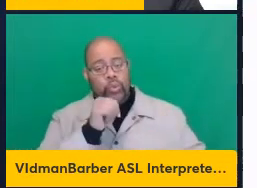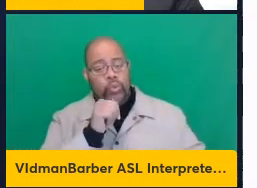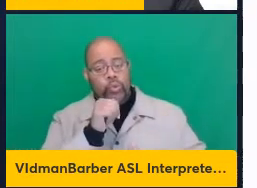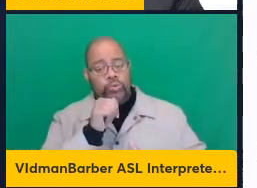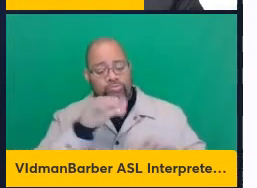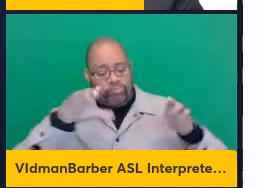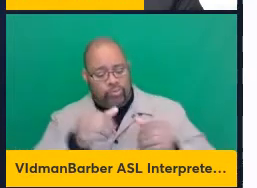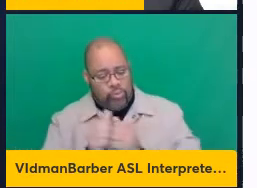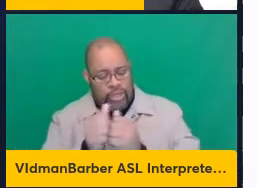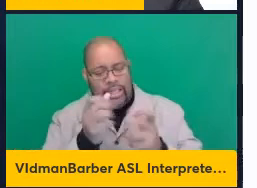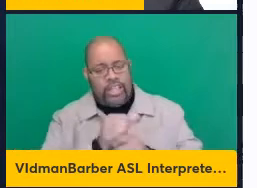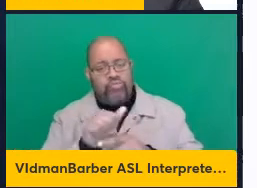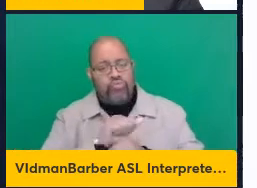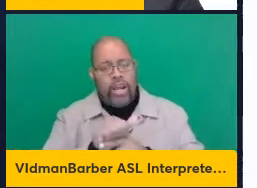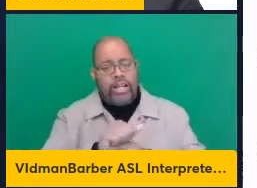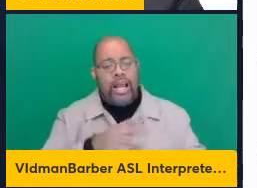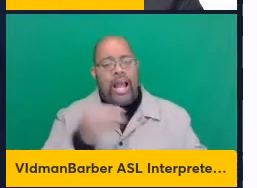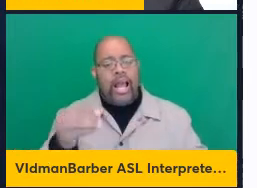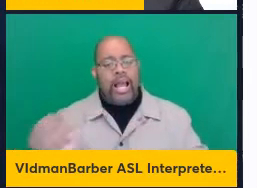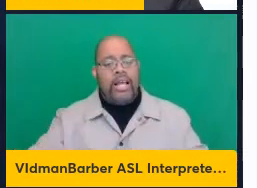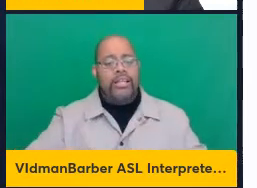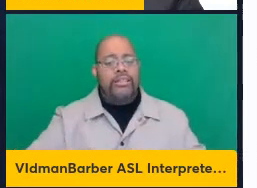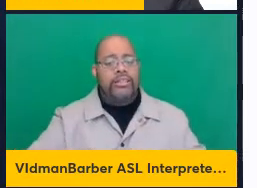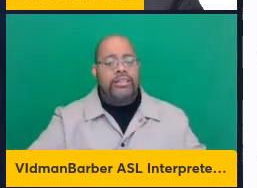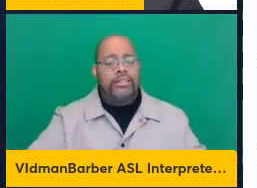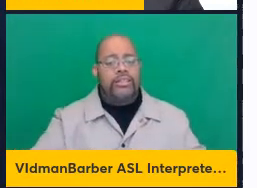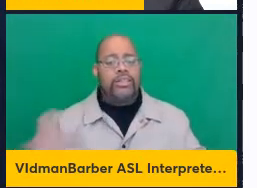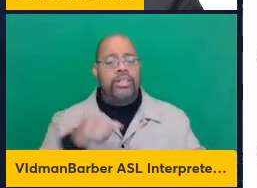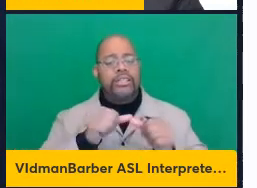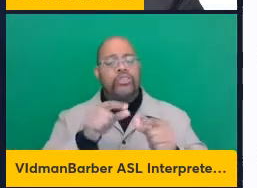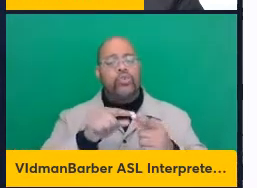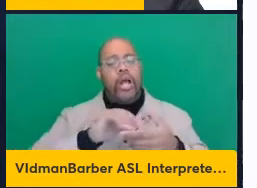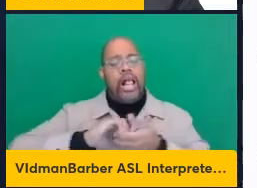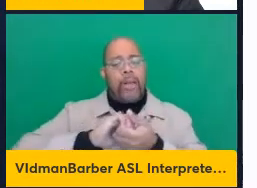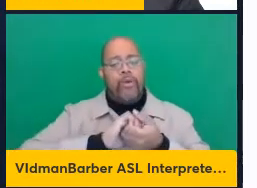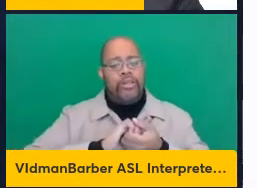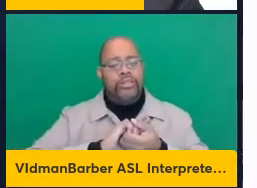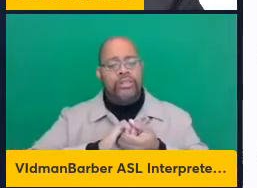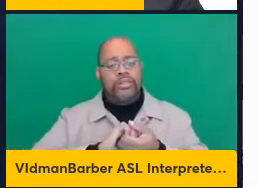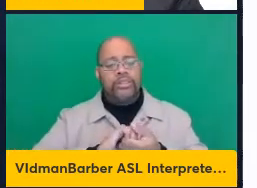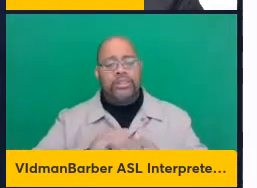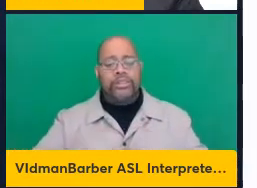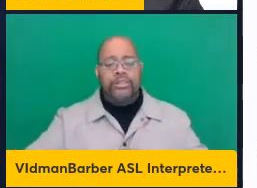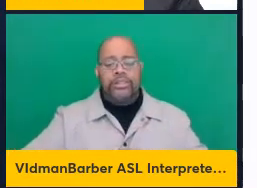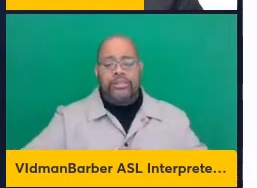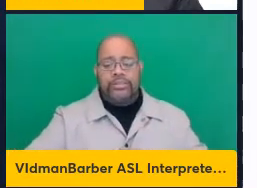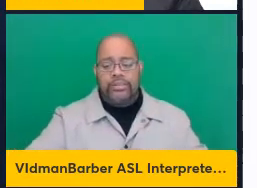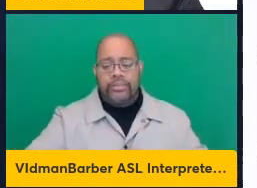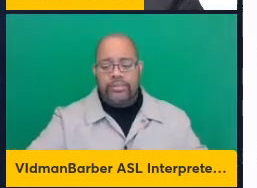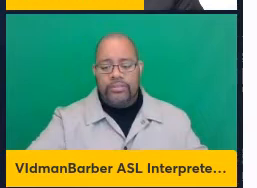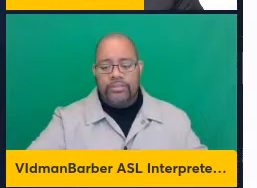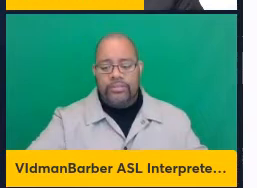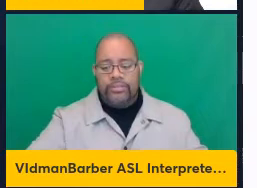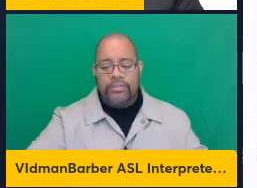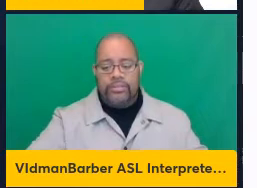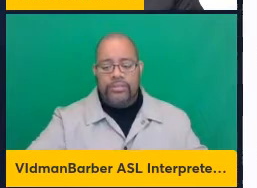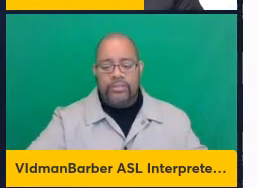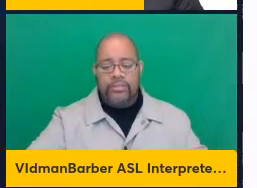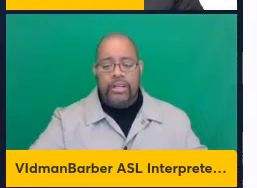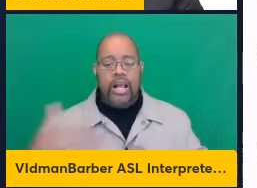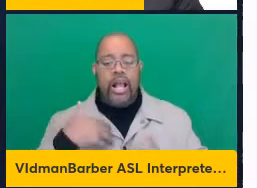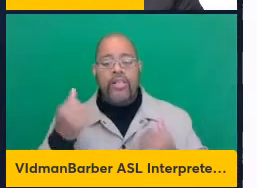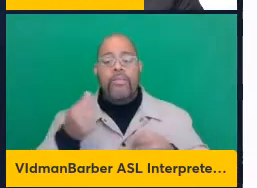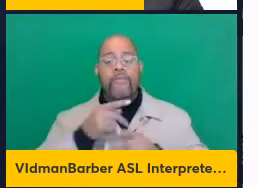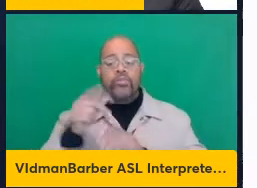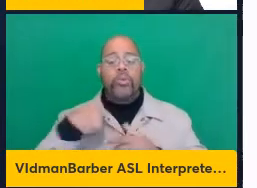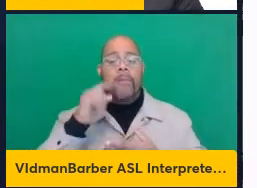training, and so they would continue to collaborate and work as independent scientists and health professionals. So we believe that